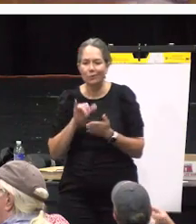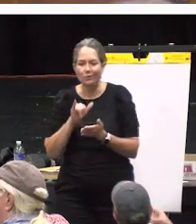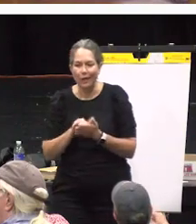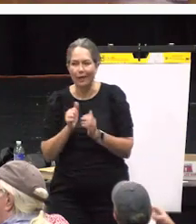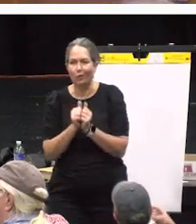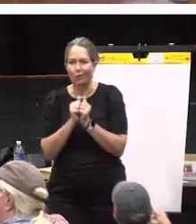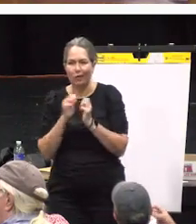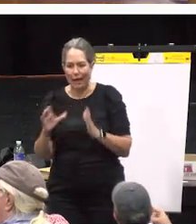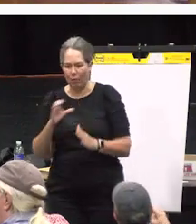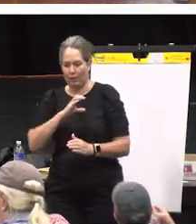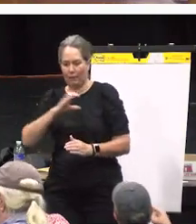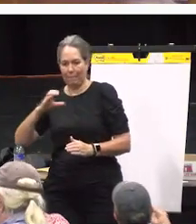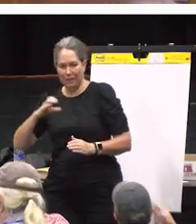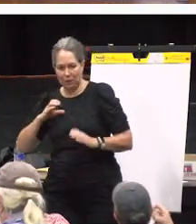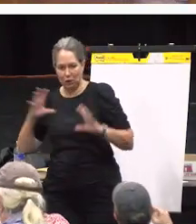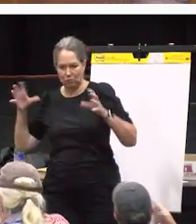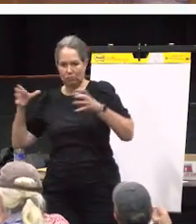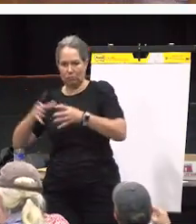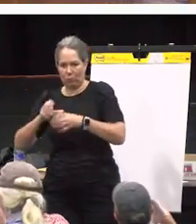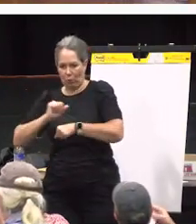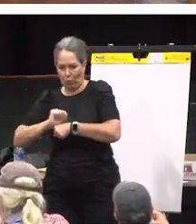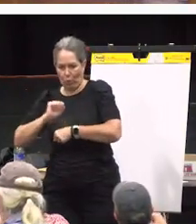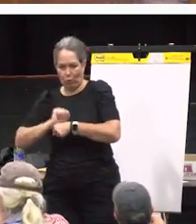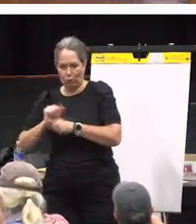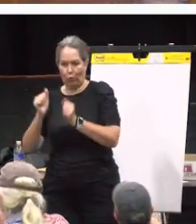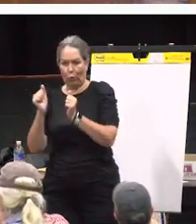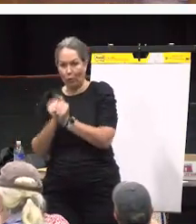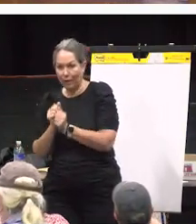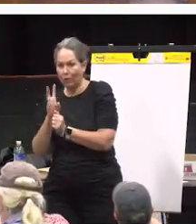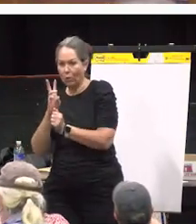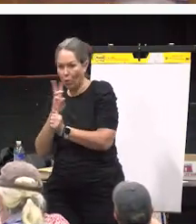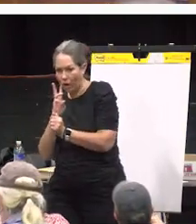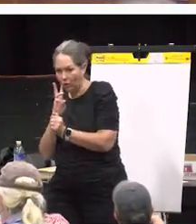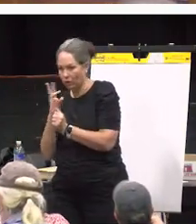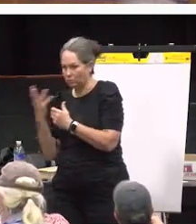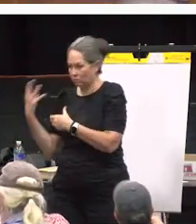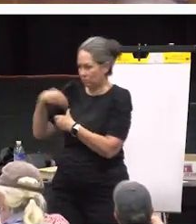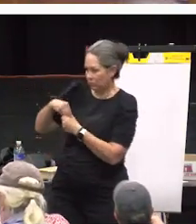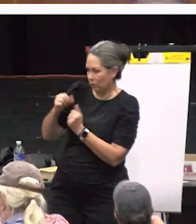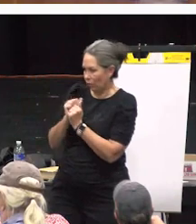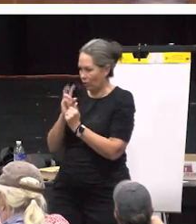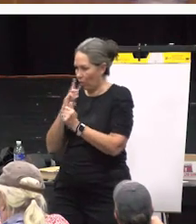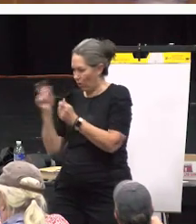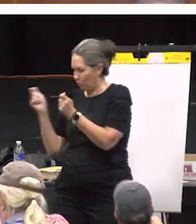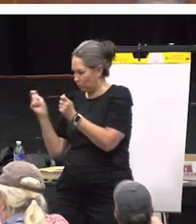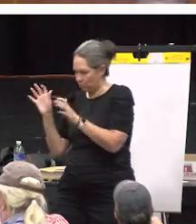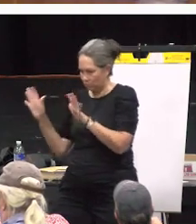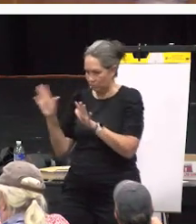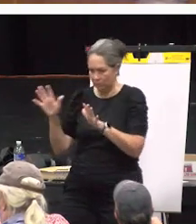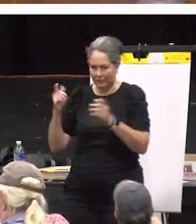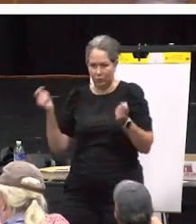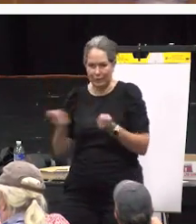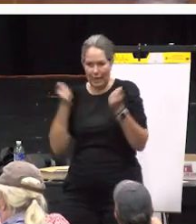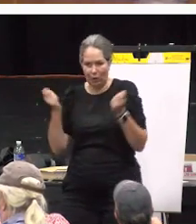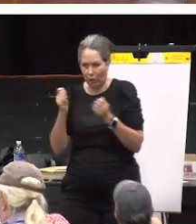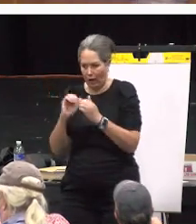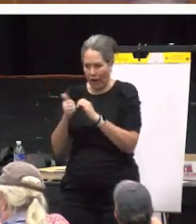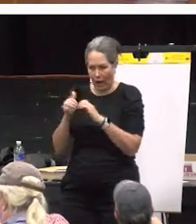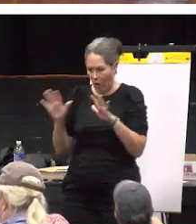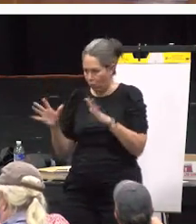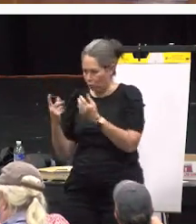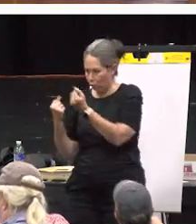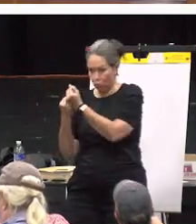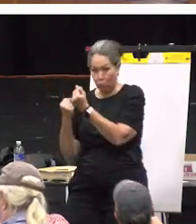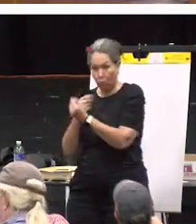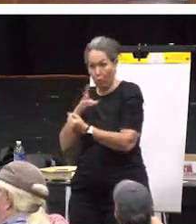have this commission that works with the water and embrace the water, celebrate with it, and find ways to support